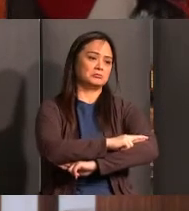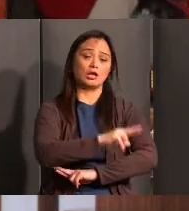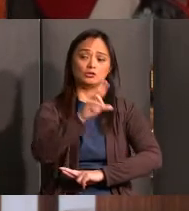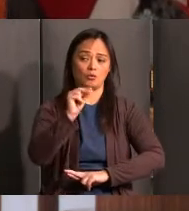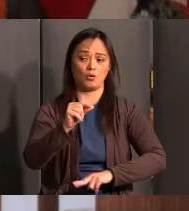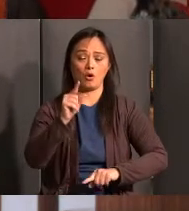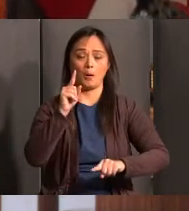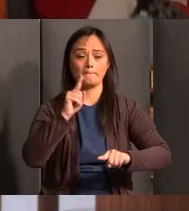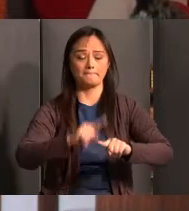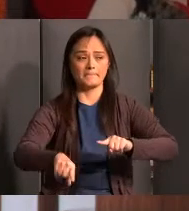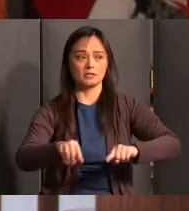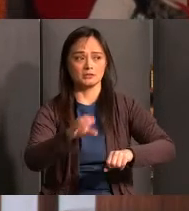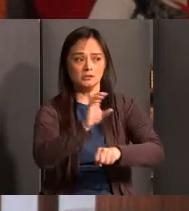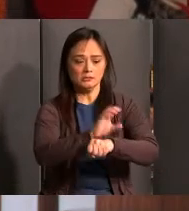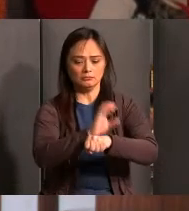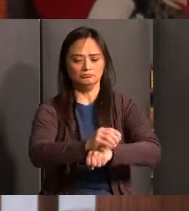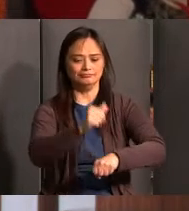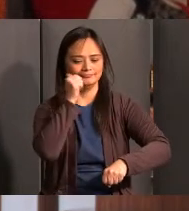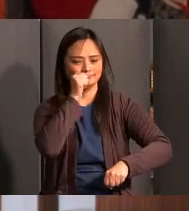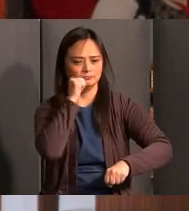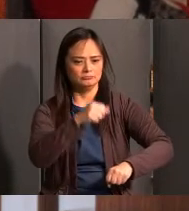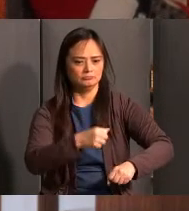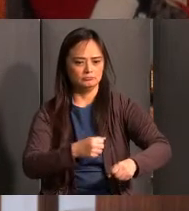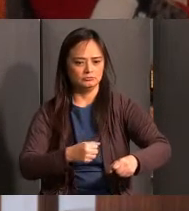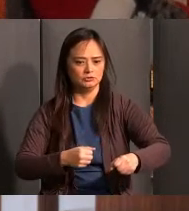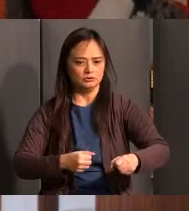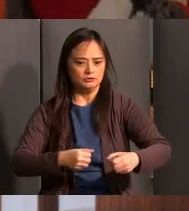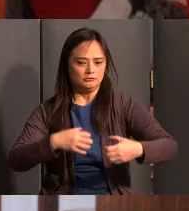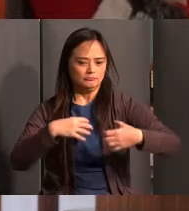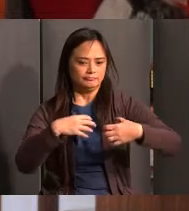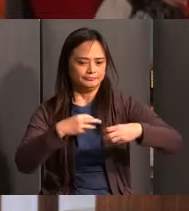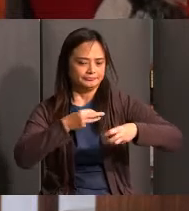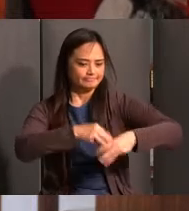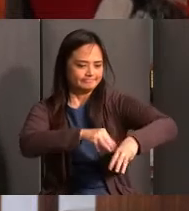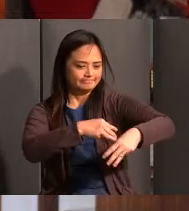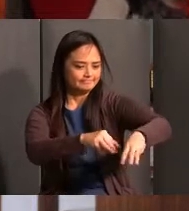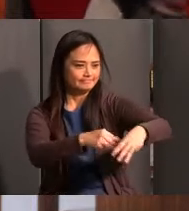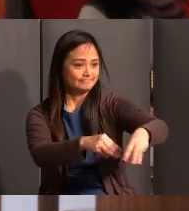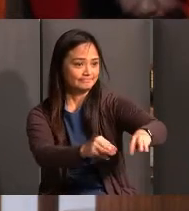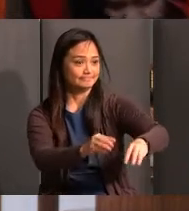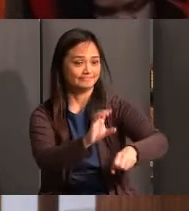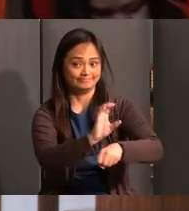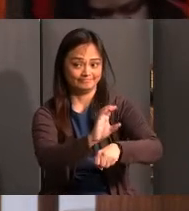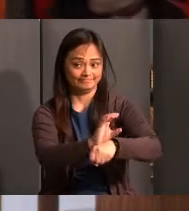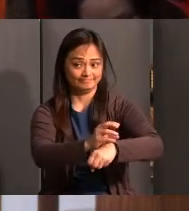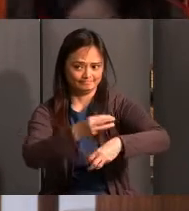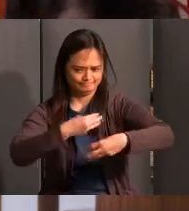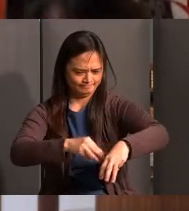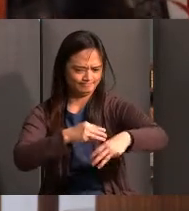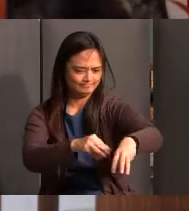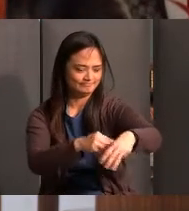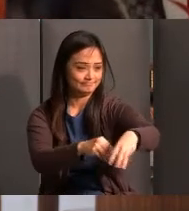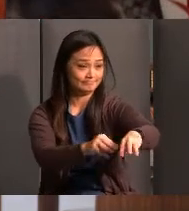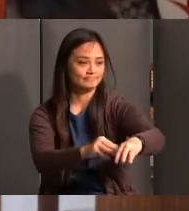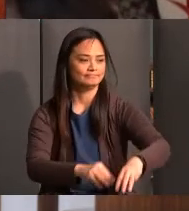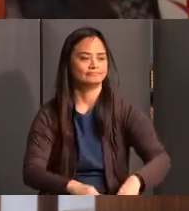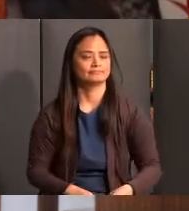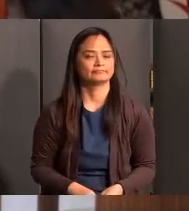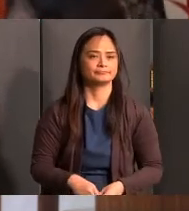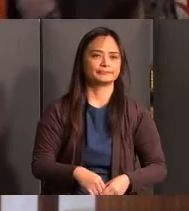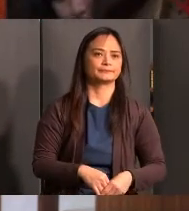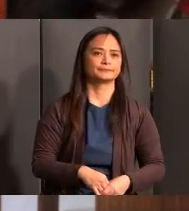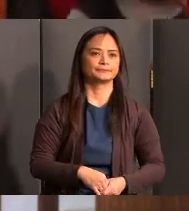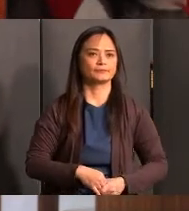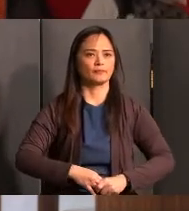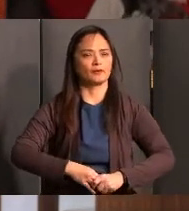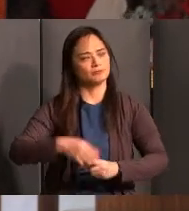Okay? And my tatay, as you know, Tatay Abante, ang kanyang pag-describe palagi noong araw what